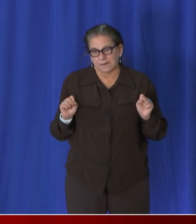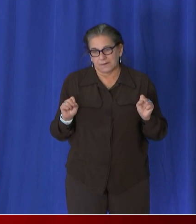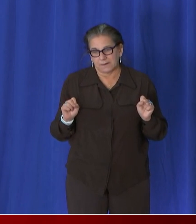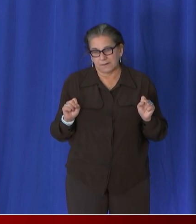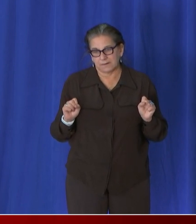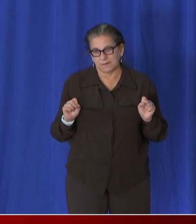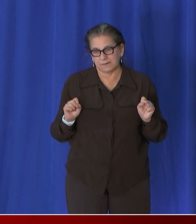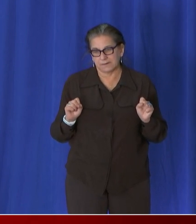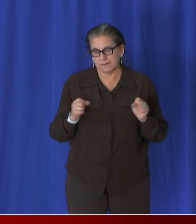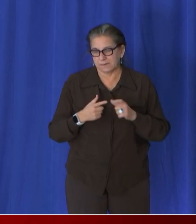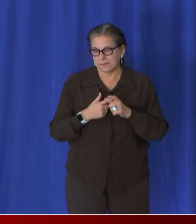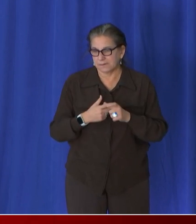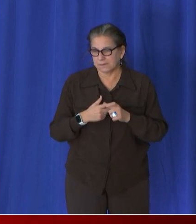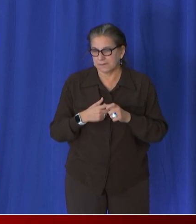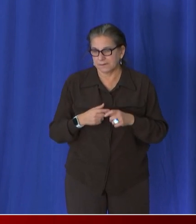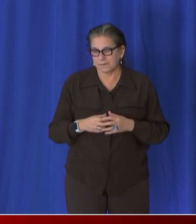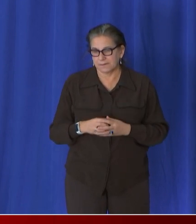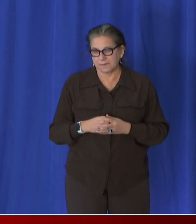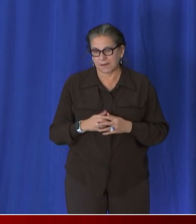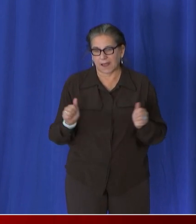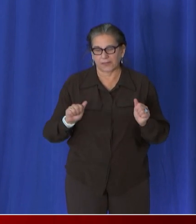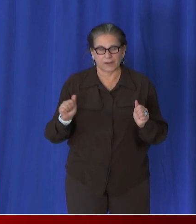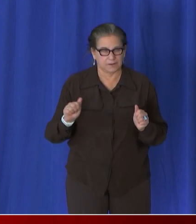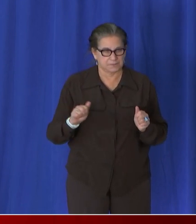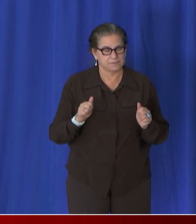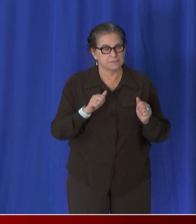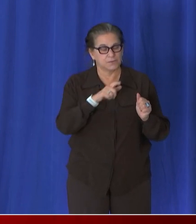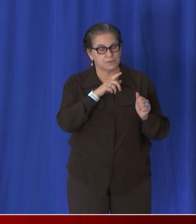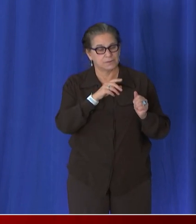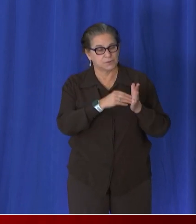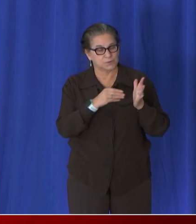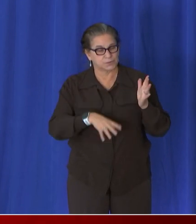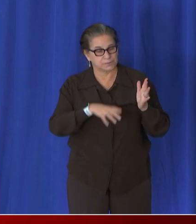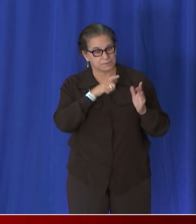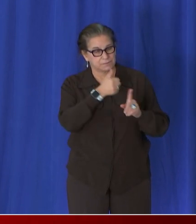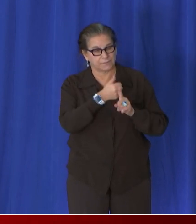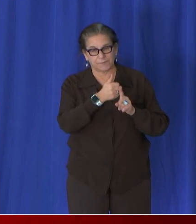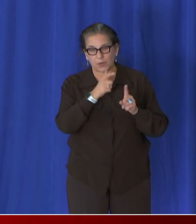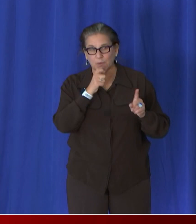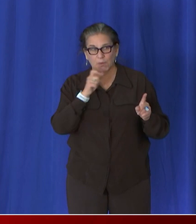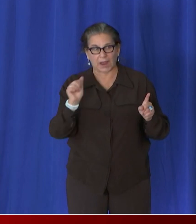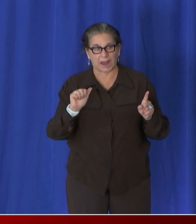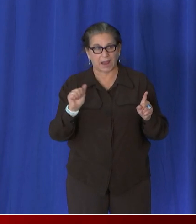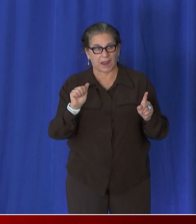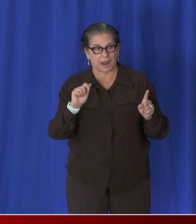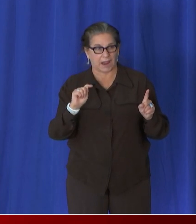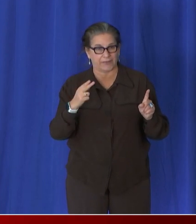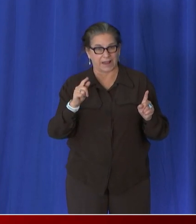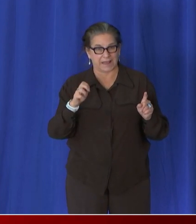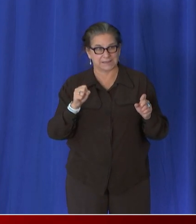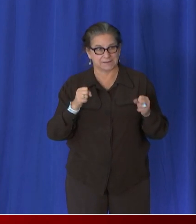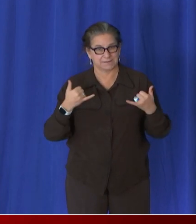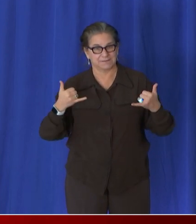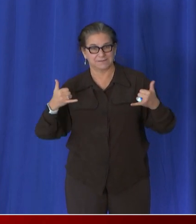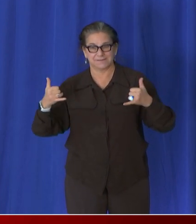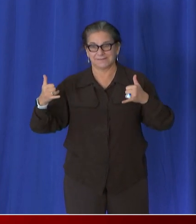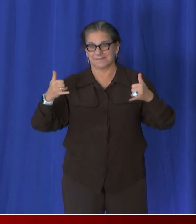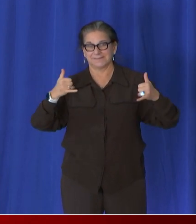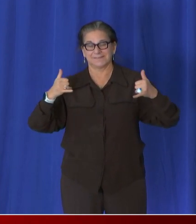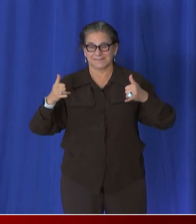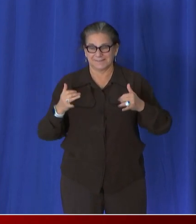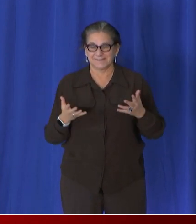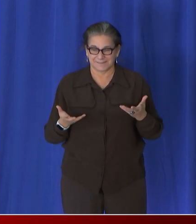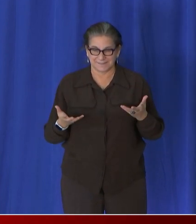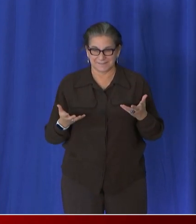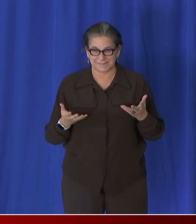were participating in high-risk activity to be vaccinated as well. So this is another part of our strategies to